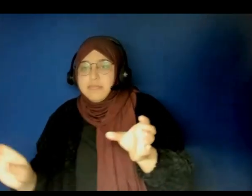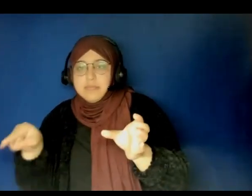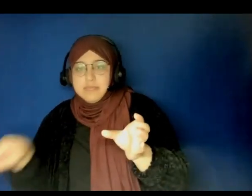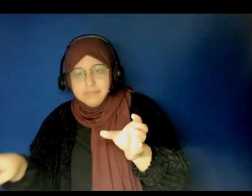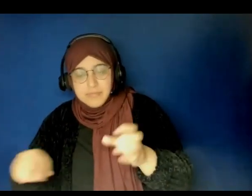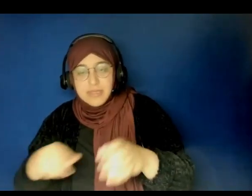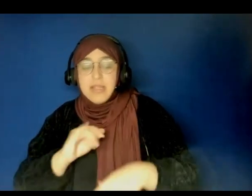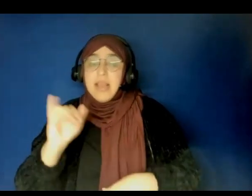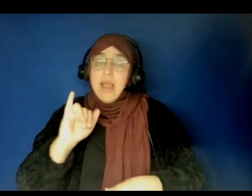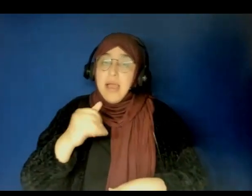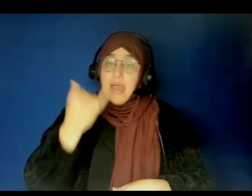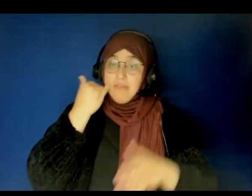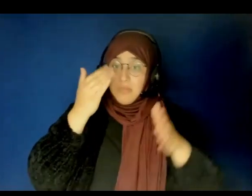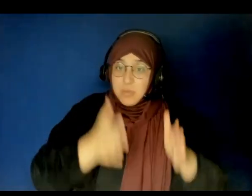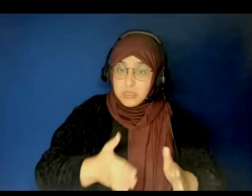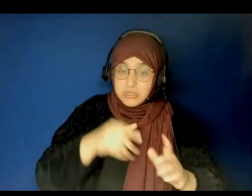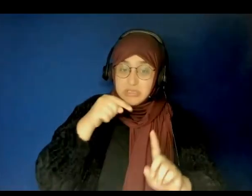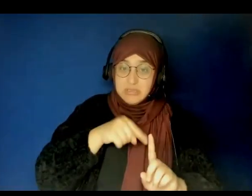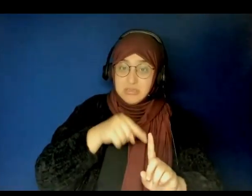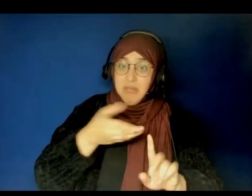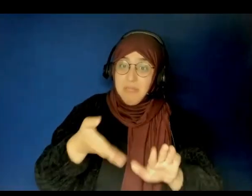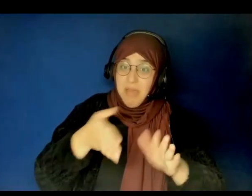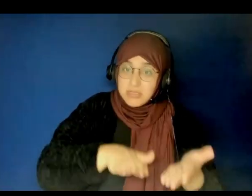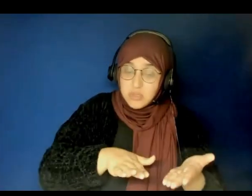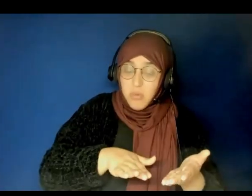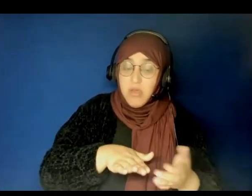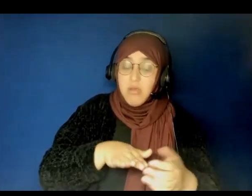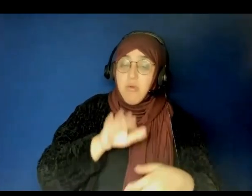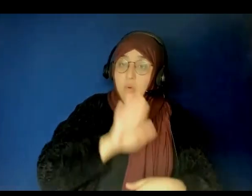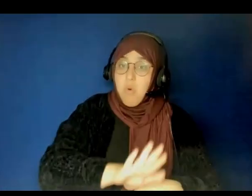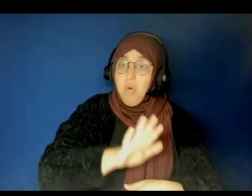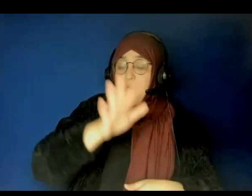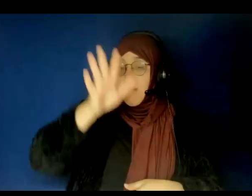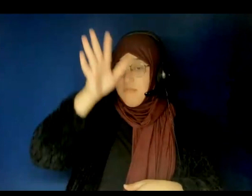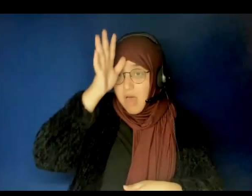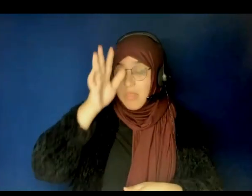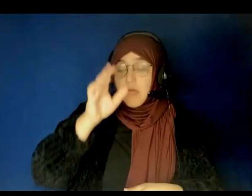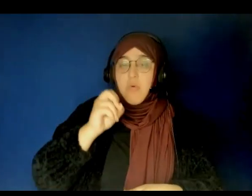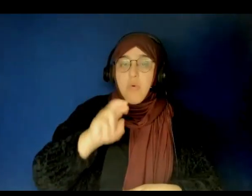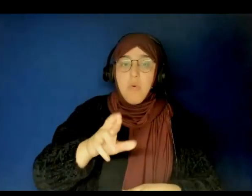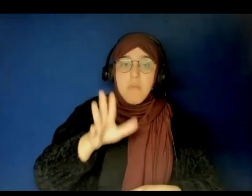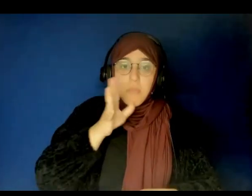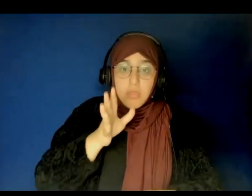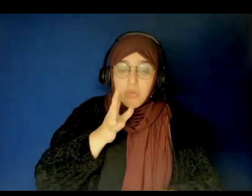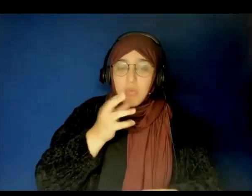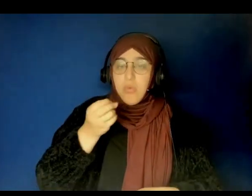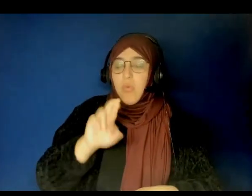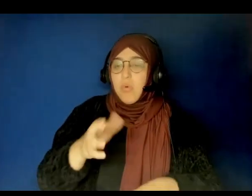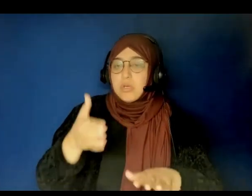father, their mother, their daughter,